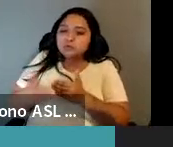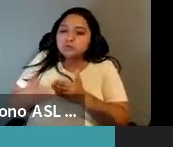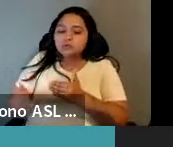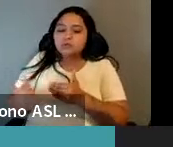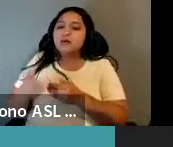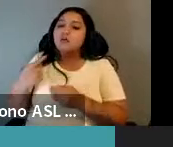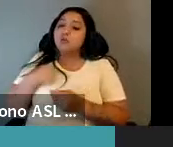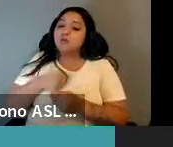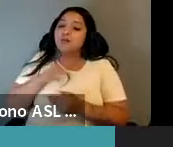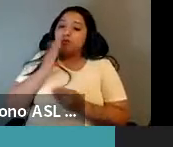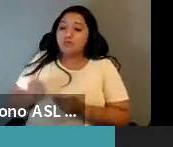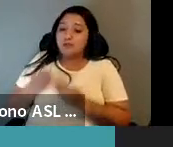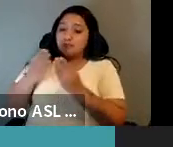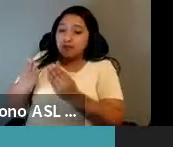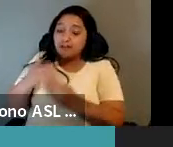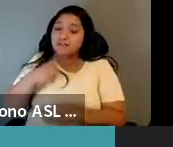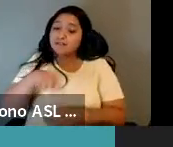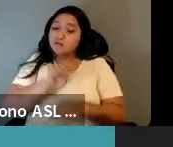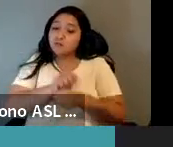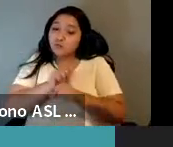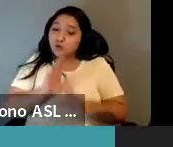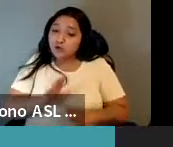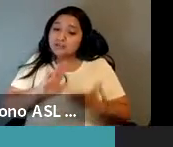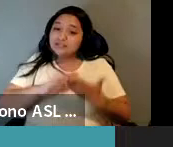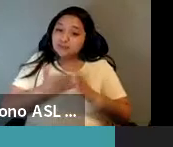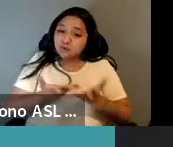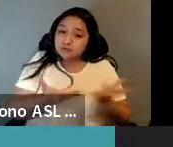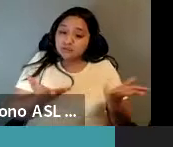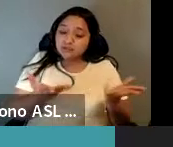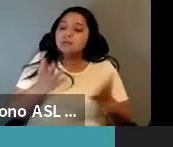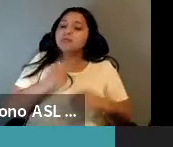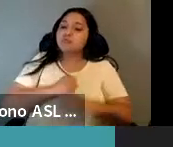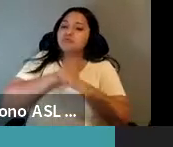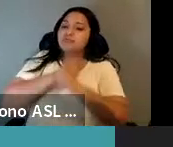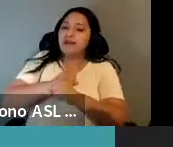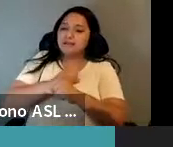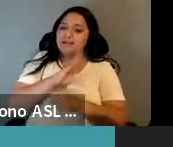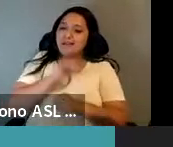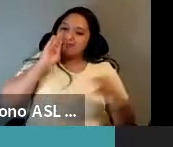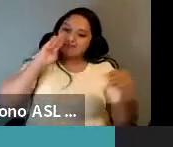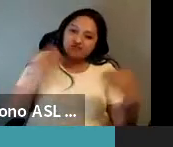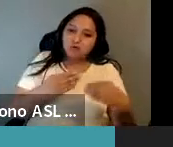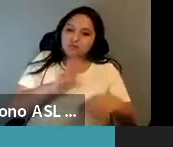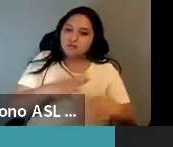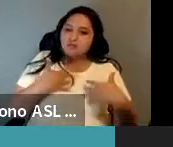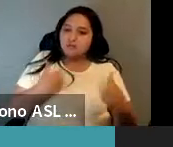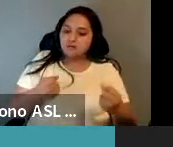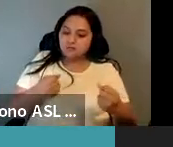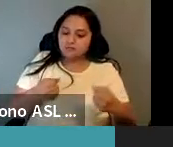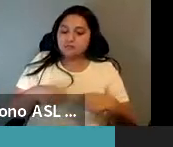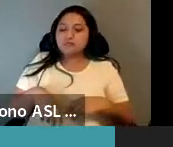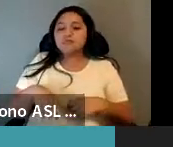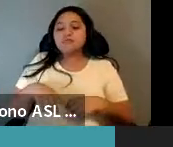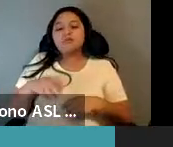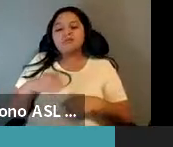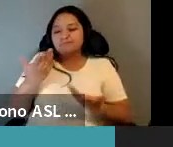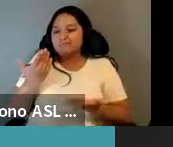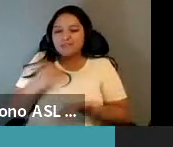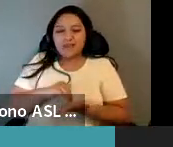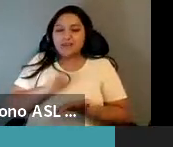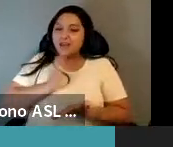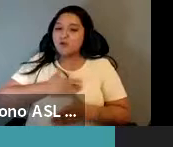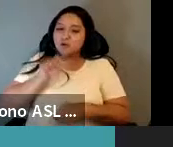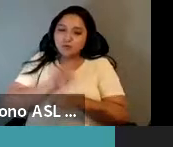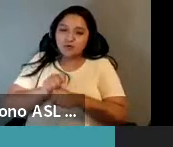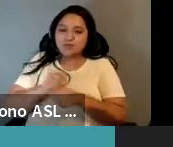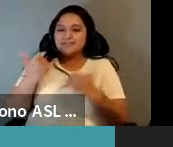workers and impacted communities are protected and prioritized as we embark on this transition. So the work really continues